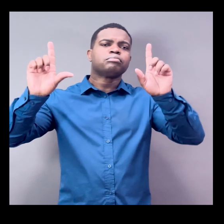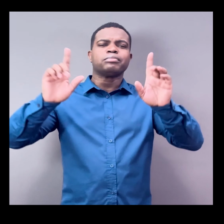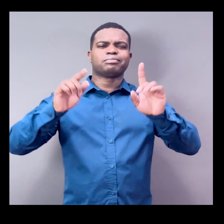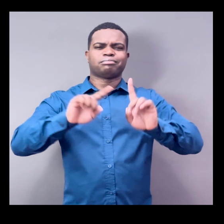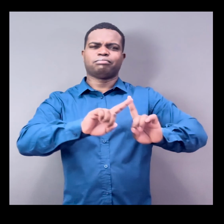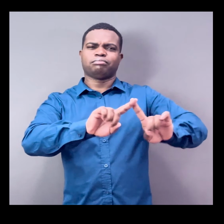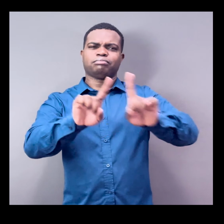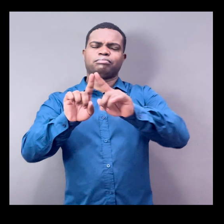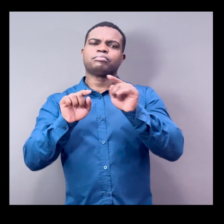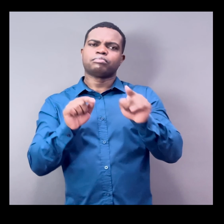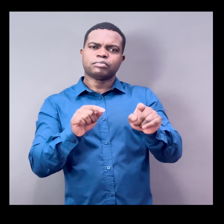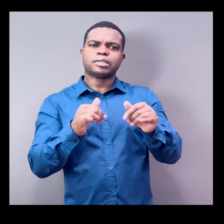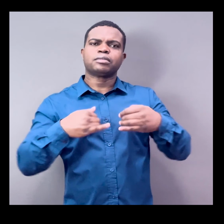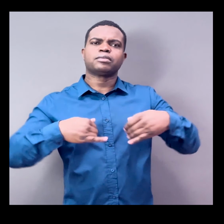engaging a community.